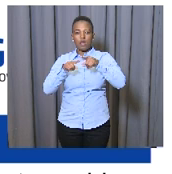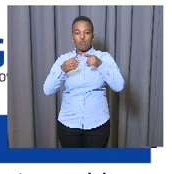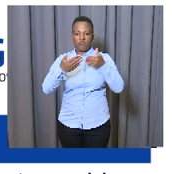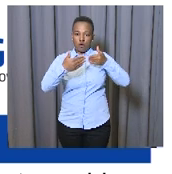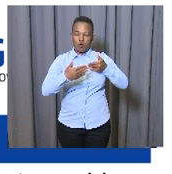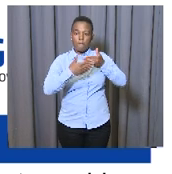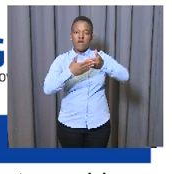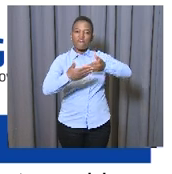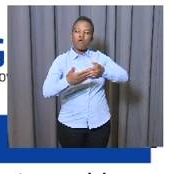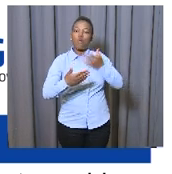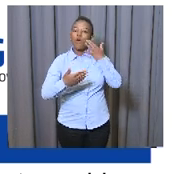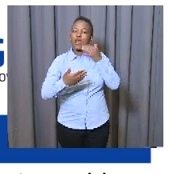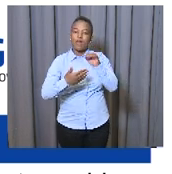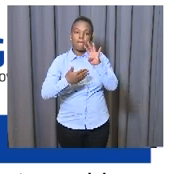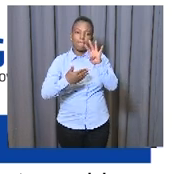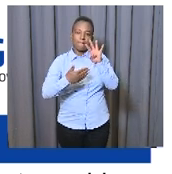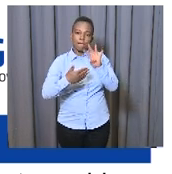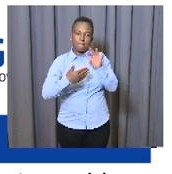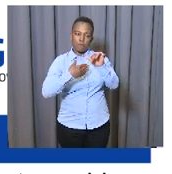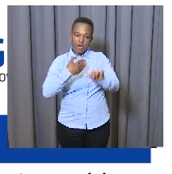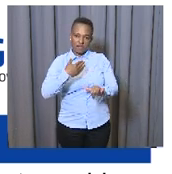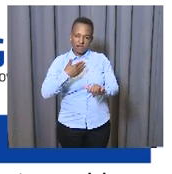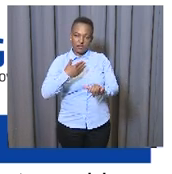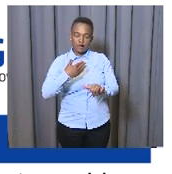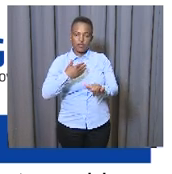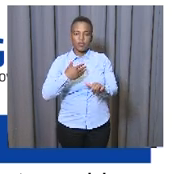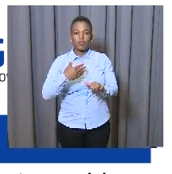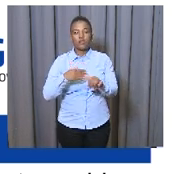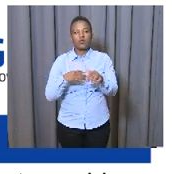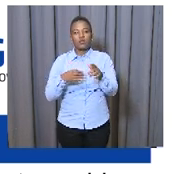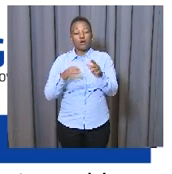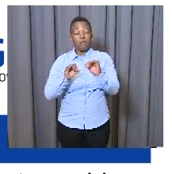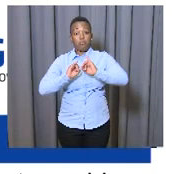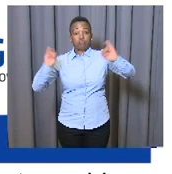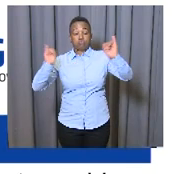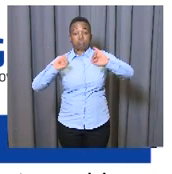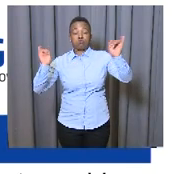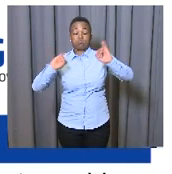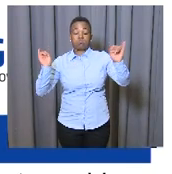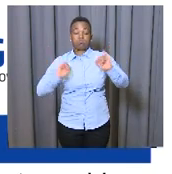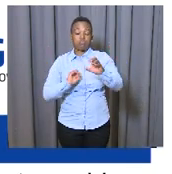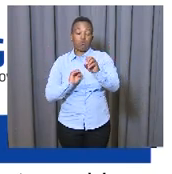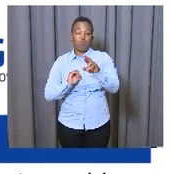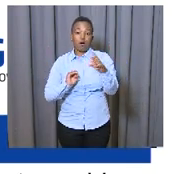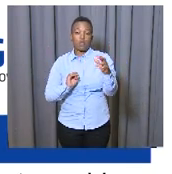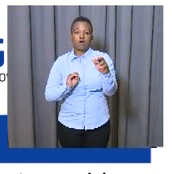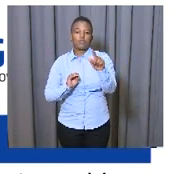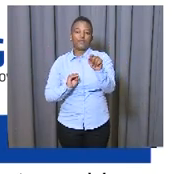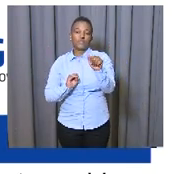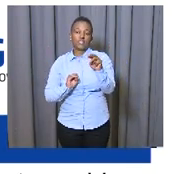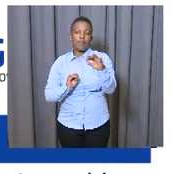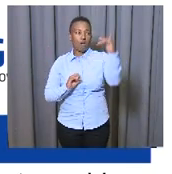triangle that was the big area of concern for us was O.R. Tambo, the arrivals, international